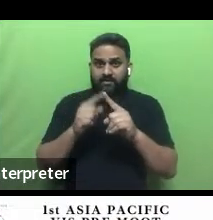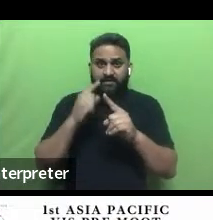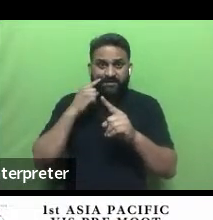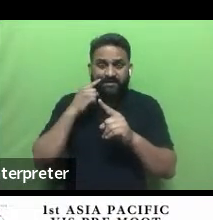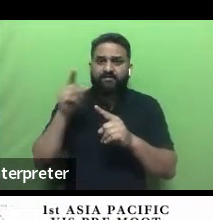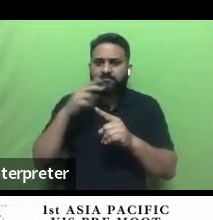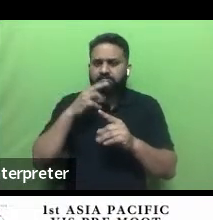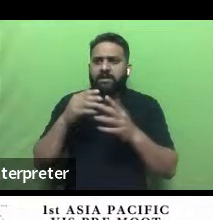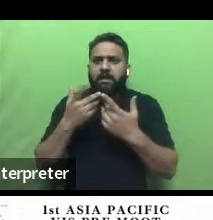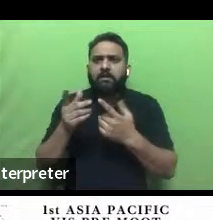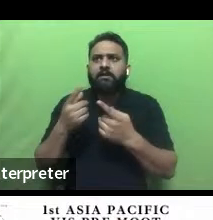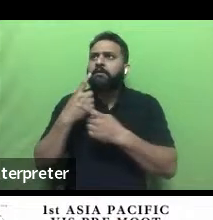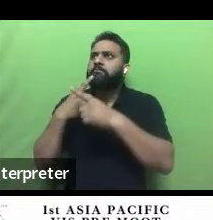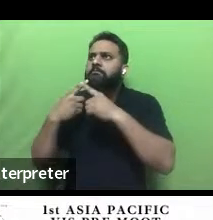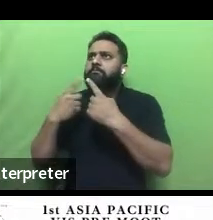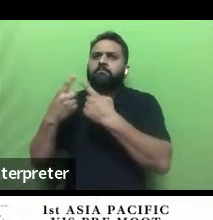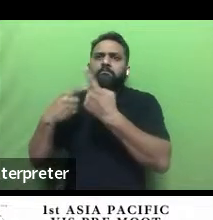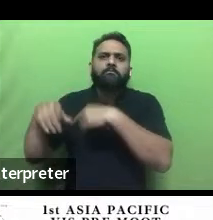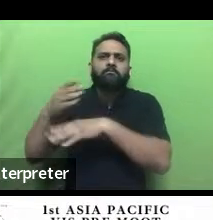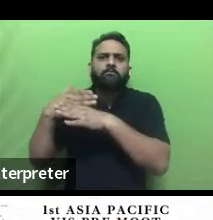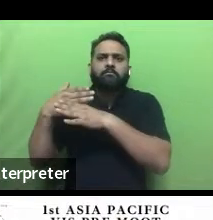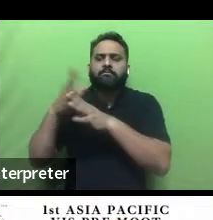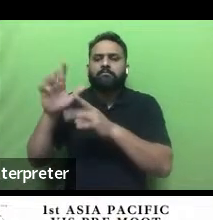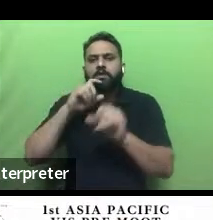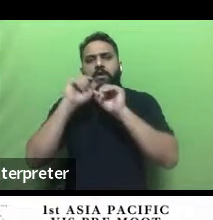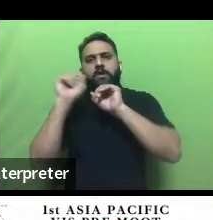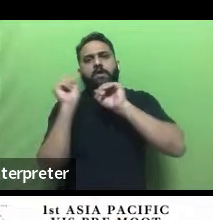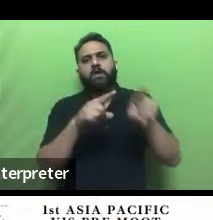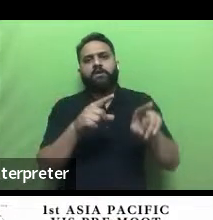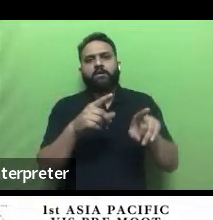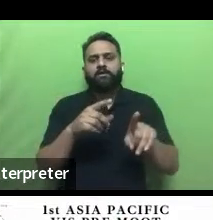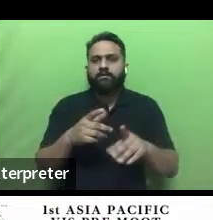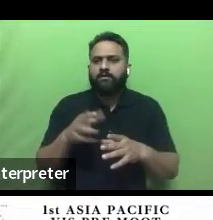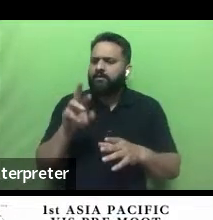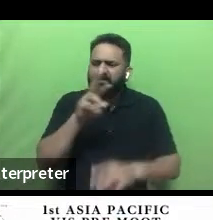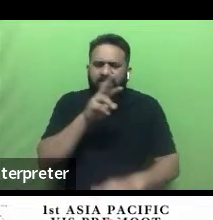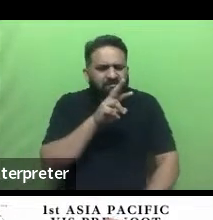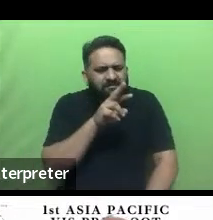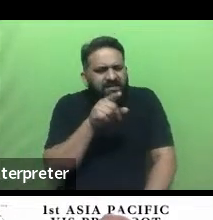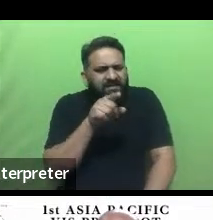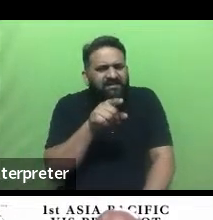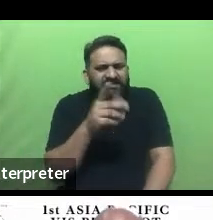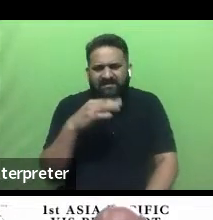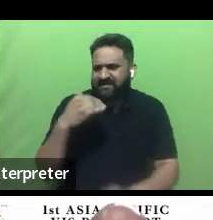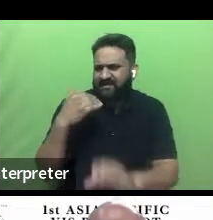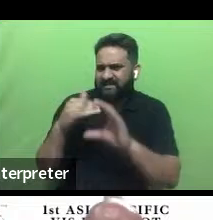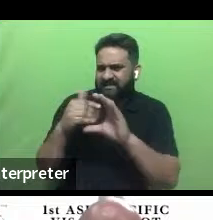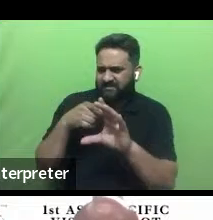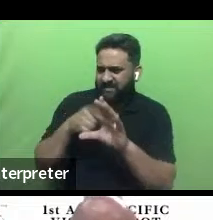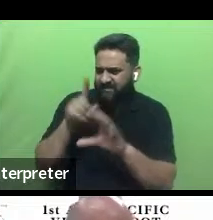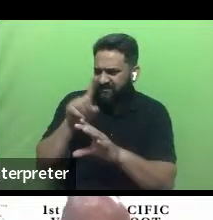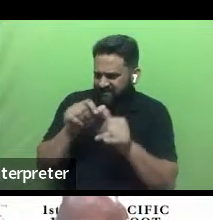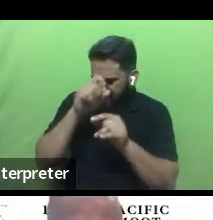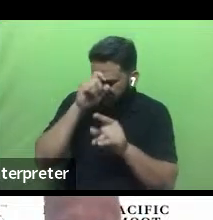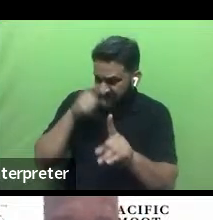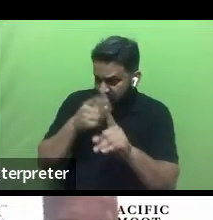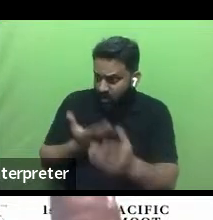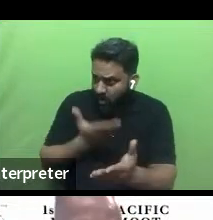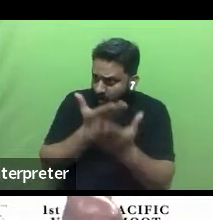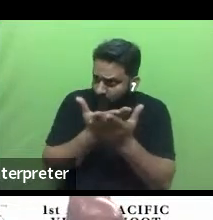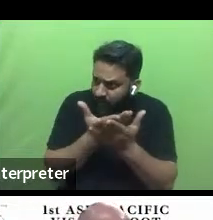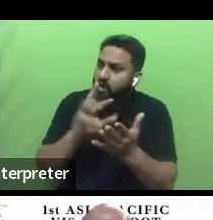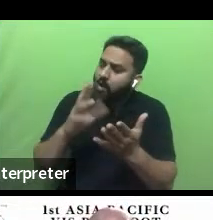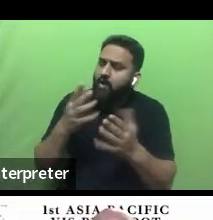any consultation, place a purchase order. So what do you mean by the email of 1st April? Was it an offer or an